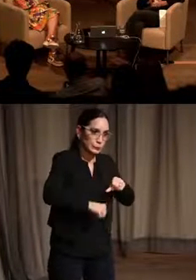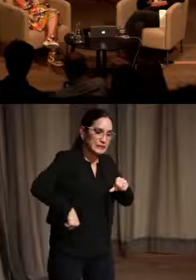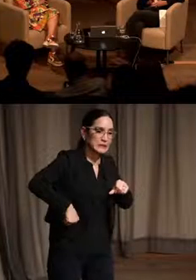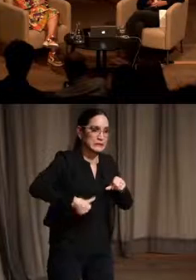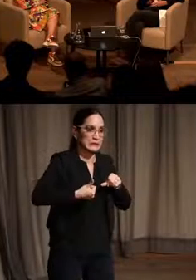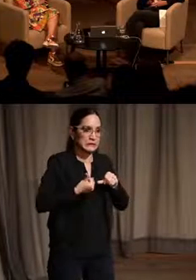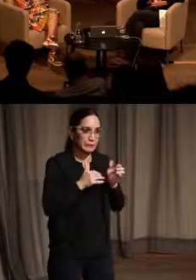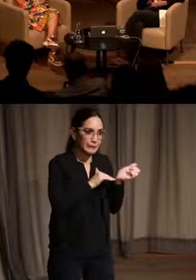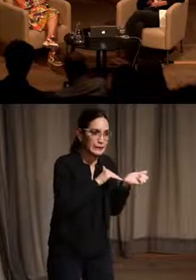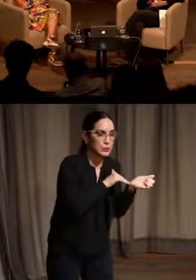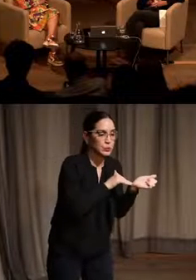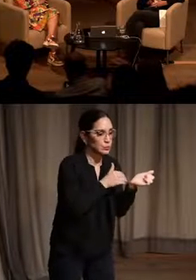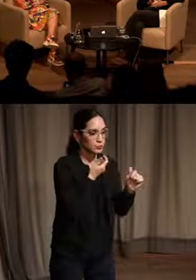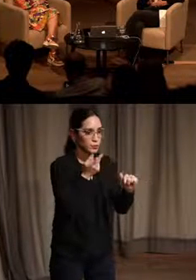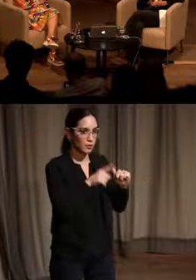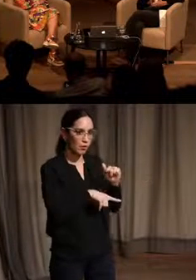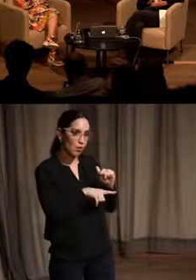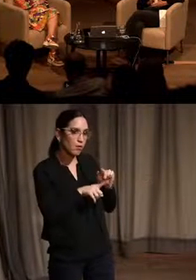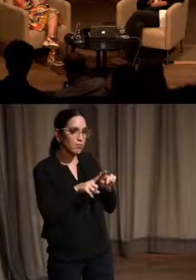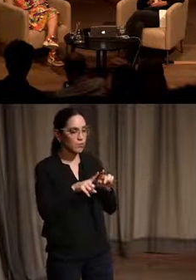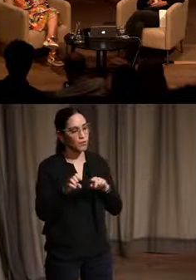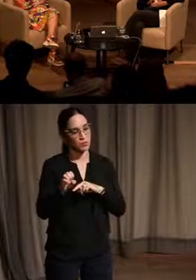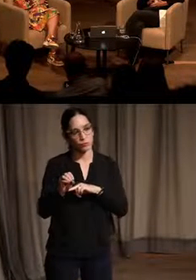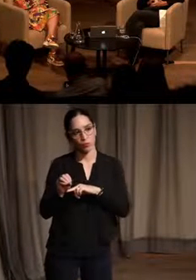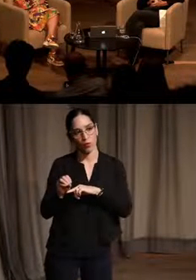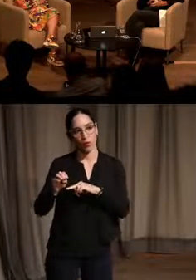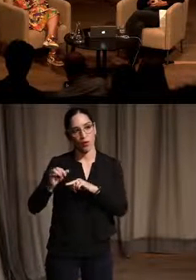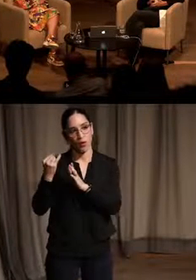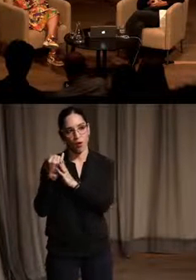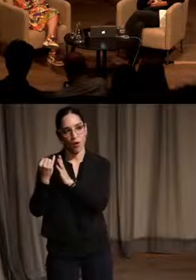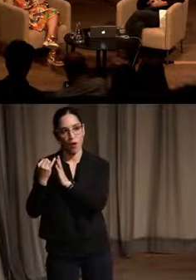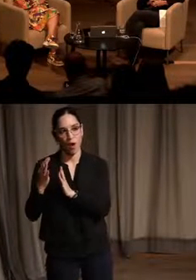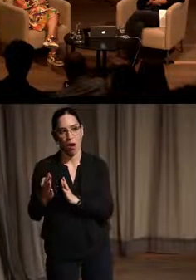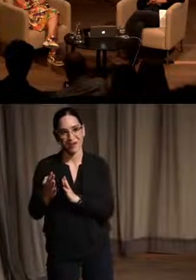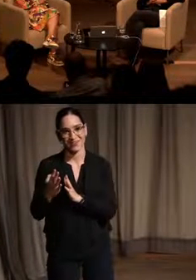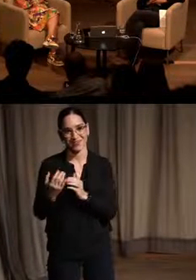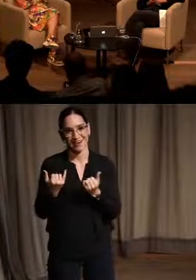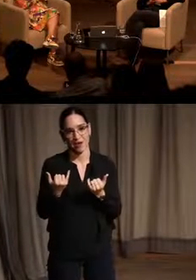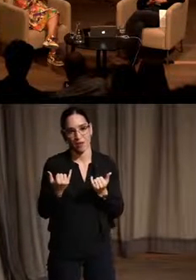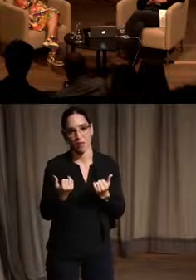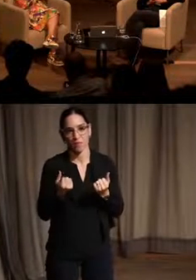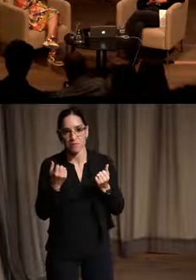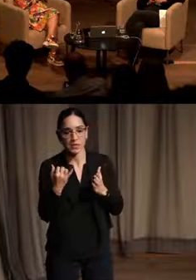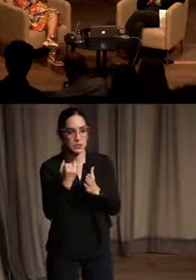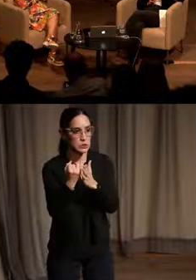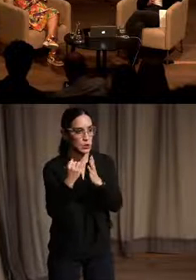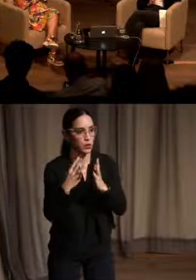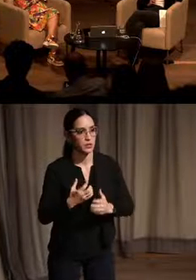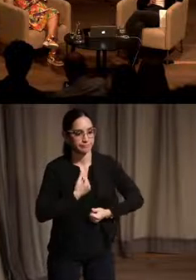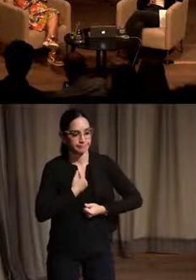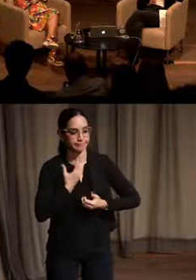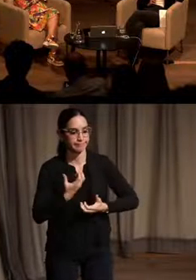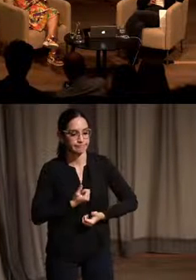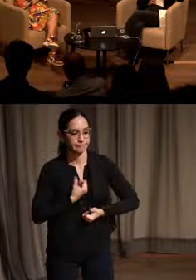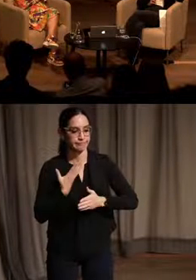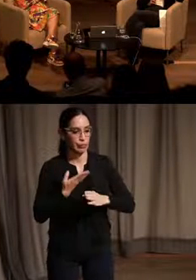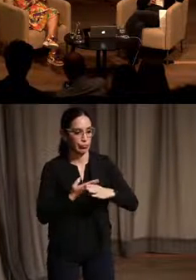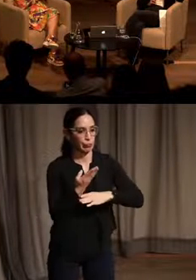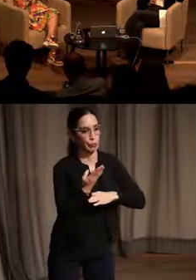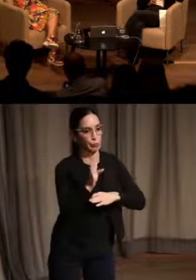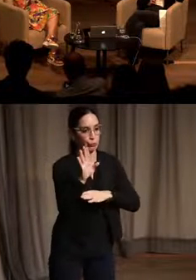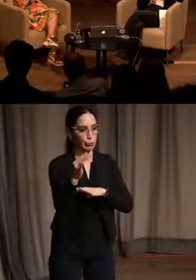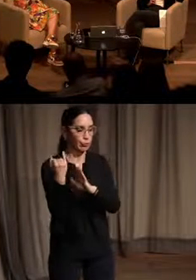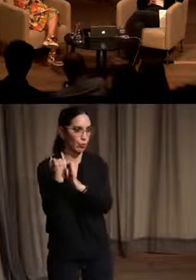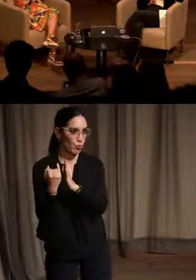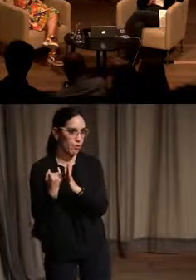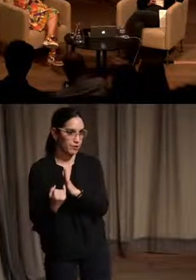will anger a lot of artists, which a lot of time art comes from anger. So we'll see what that looks like. Yeah, the revolutionary power